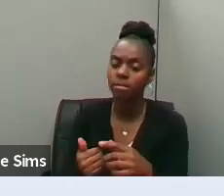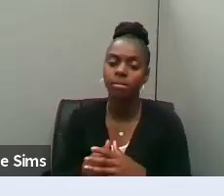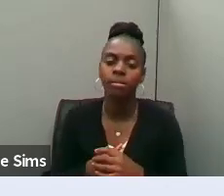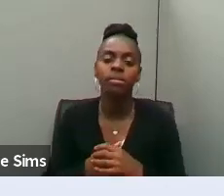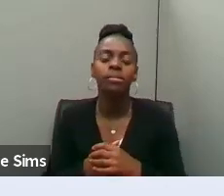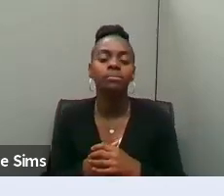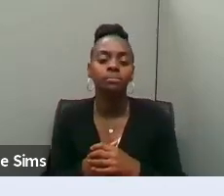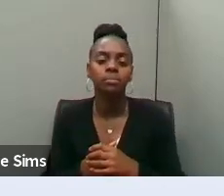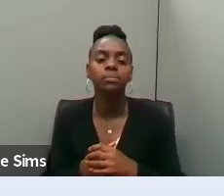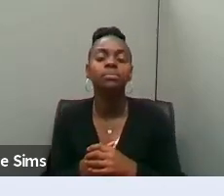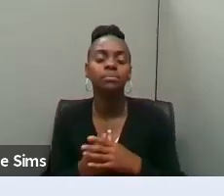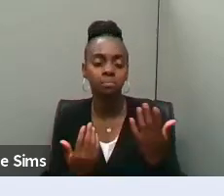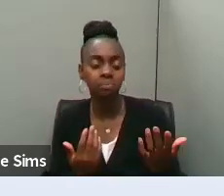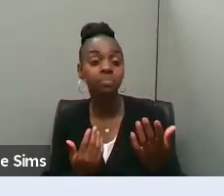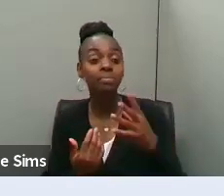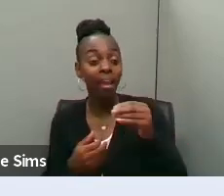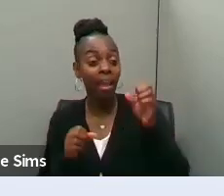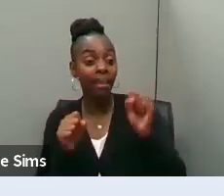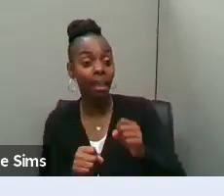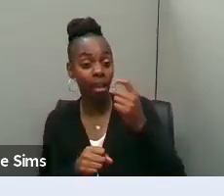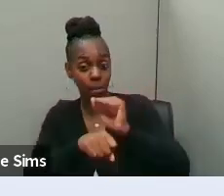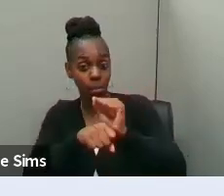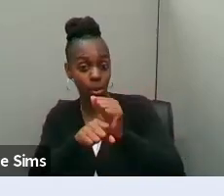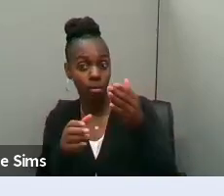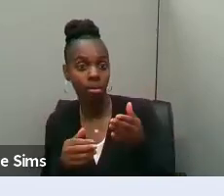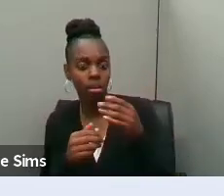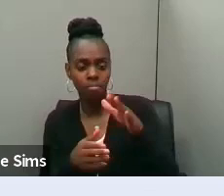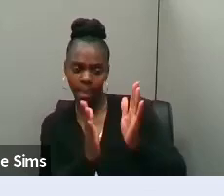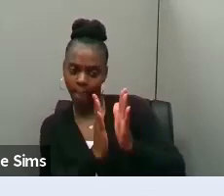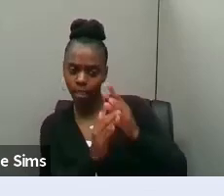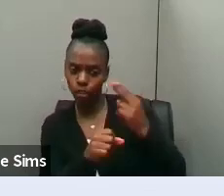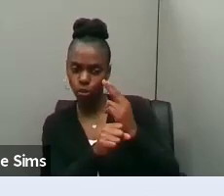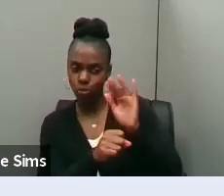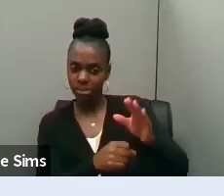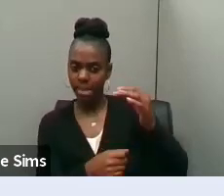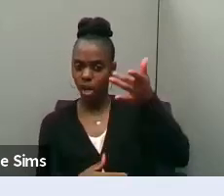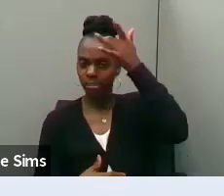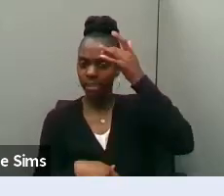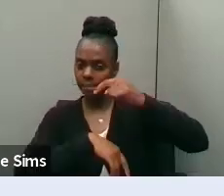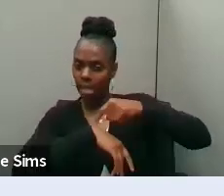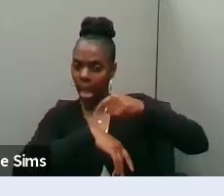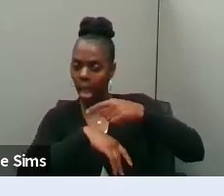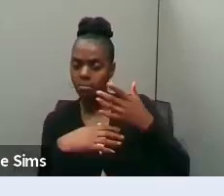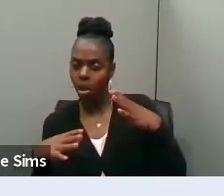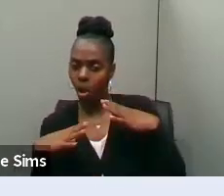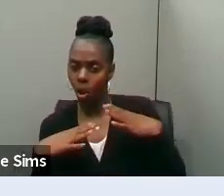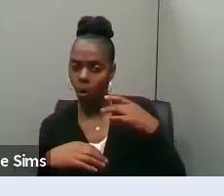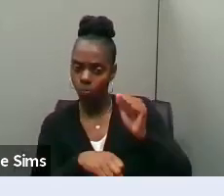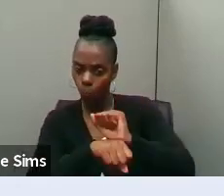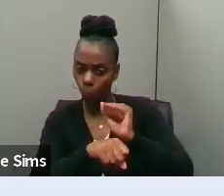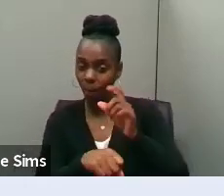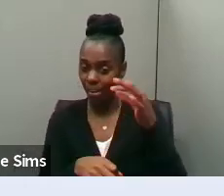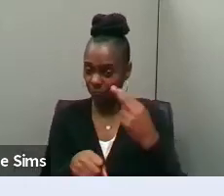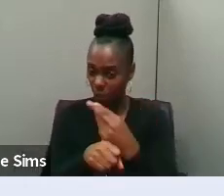Okay. And can an employee be asked to use their sick time if they are taking